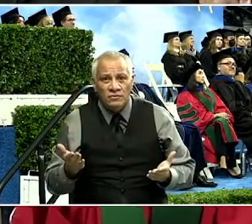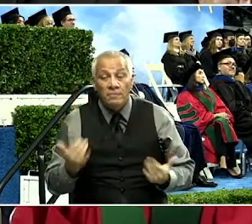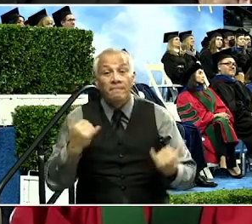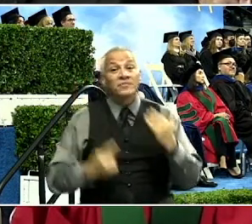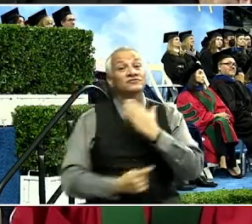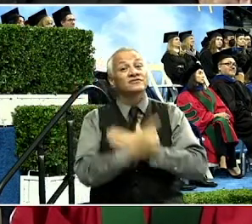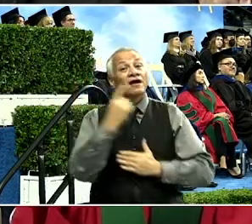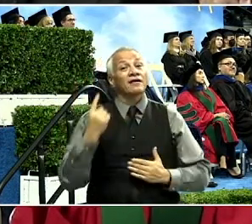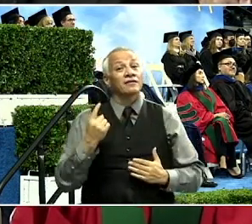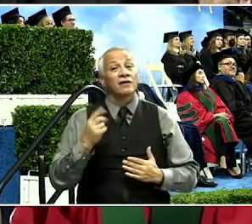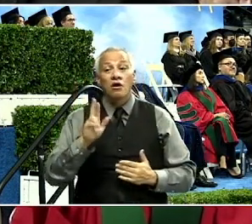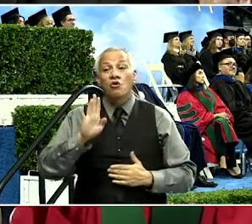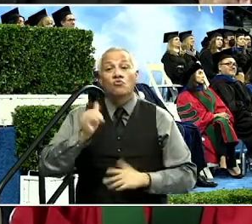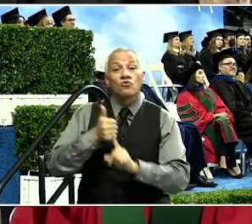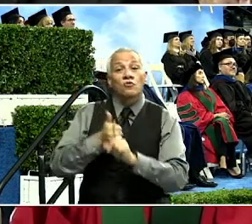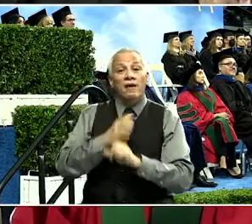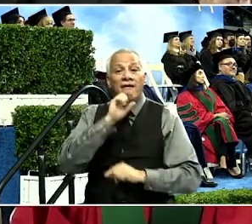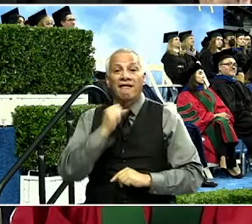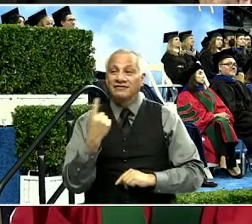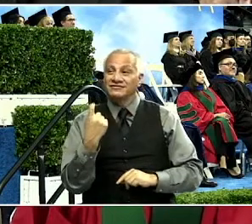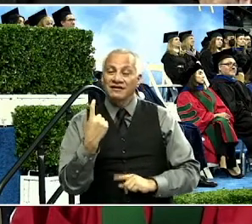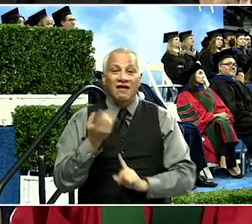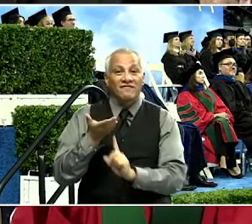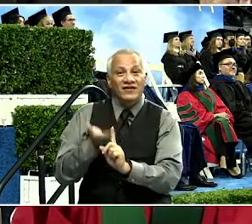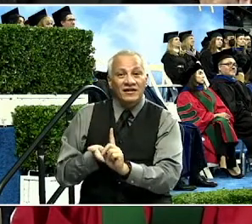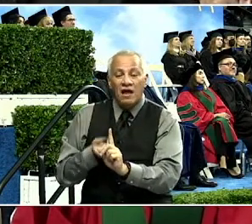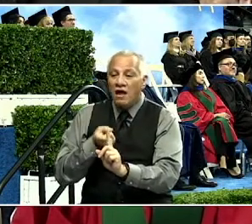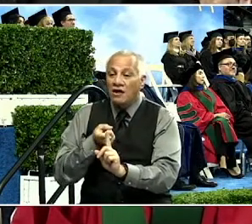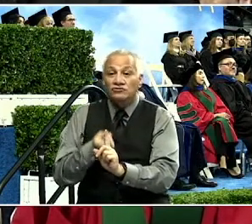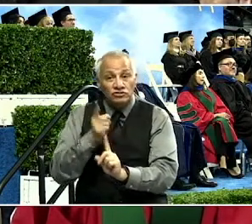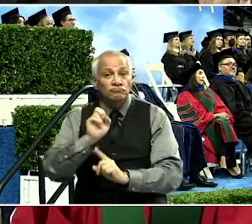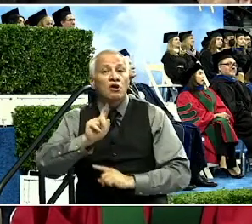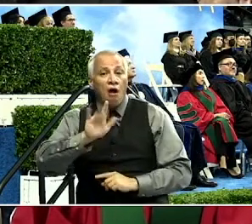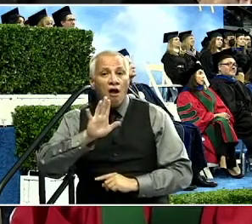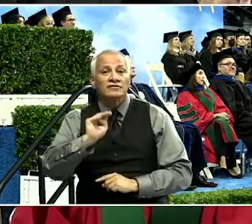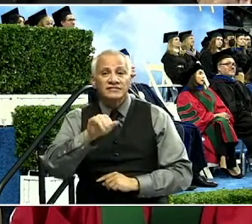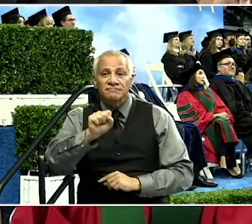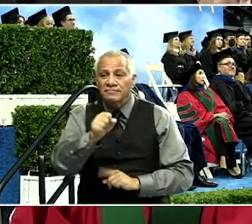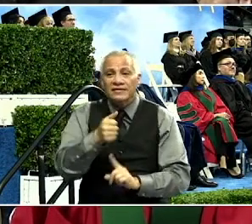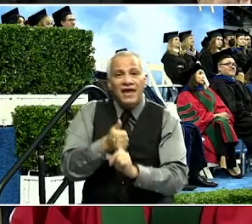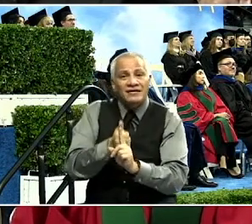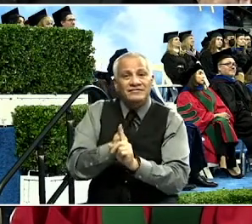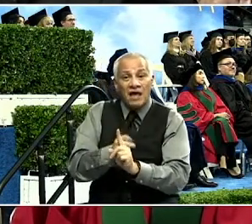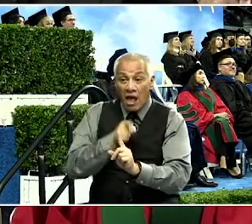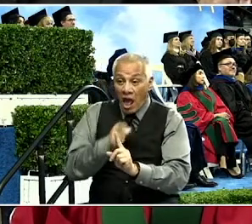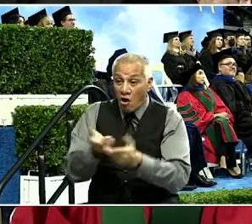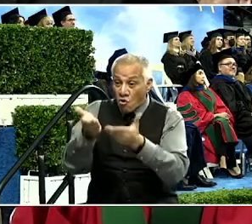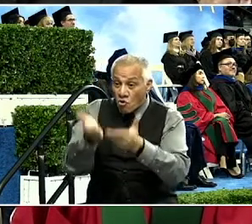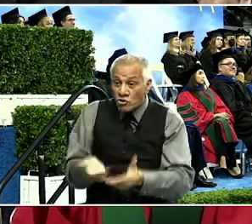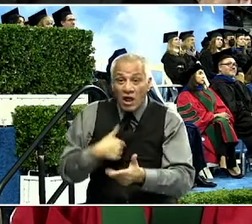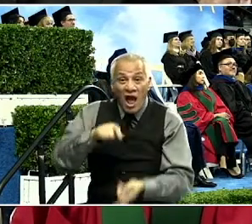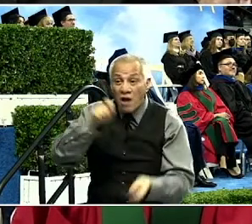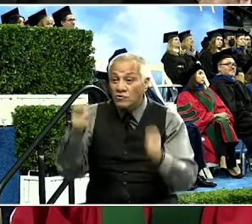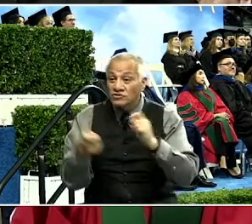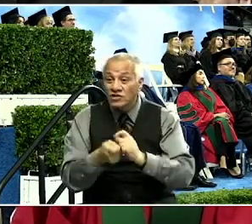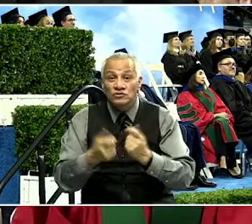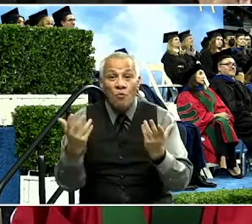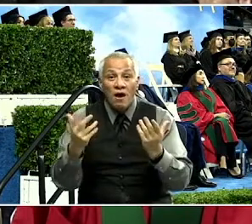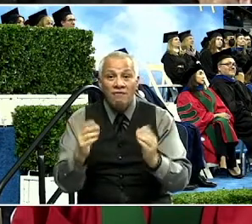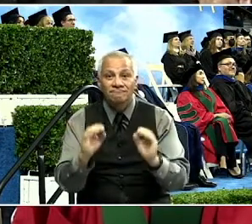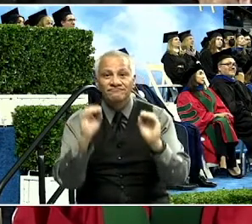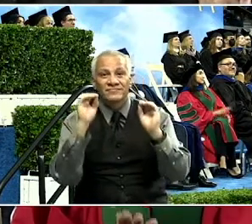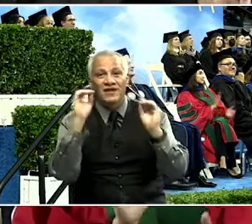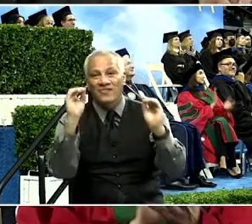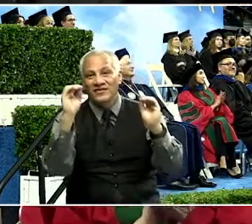Today, Ruby is 11 years old. She is on the autism spectrum, and I wouldn't change a thing about her.